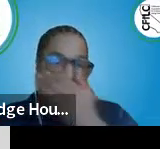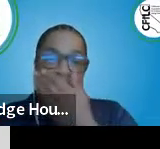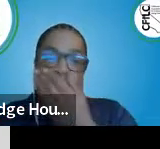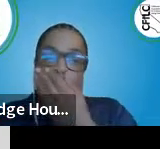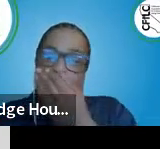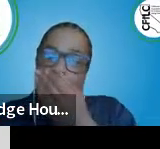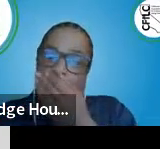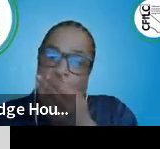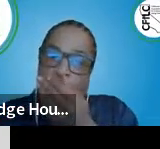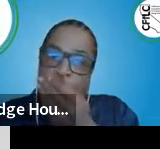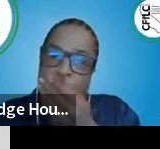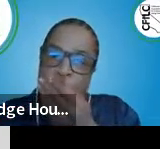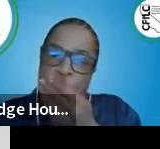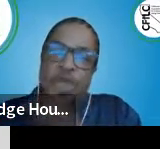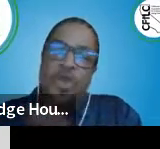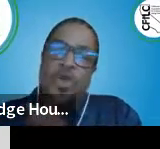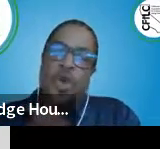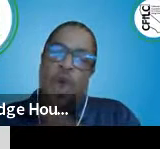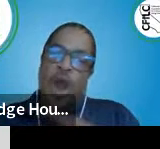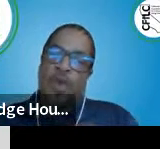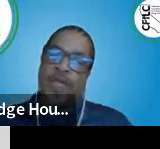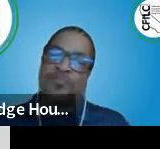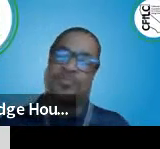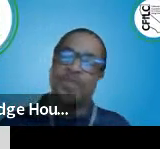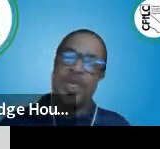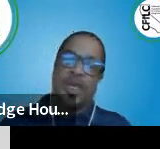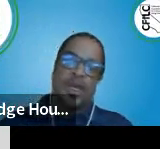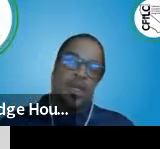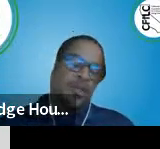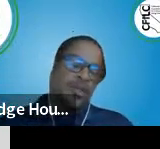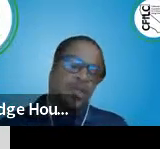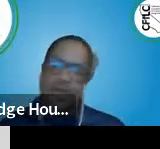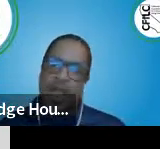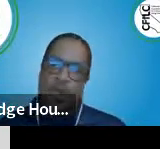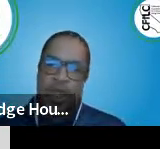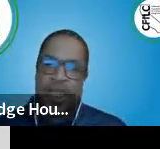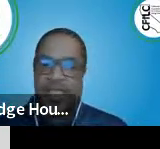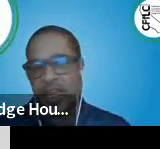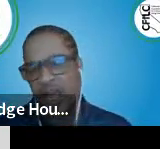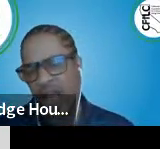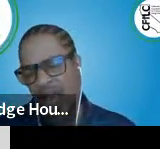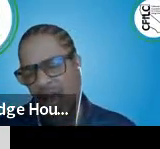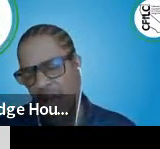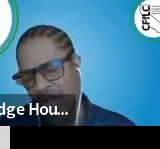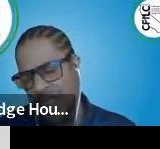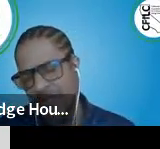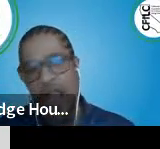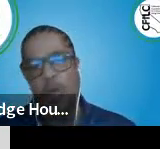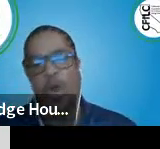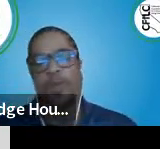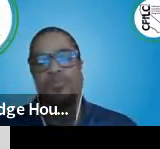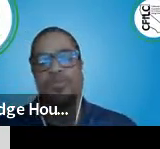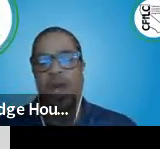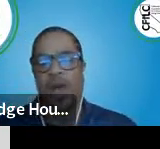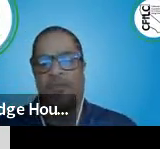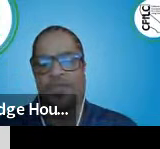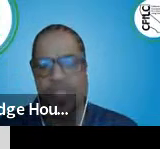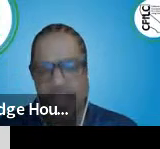Thank you and welcome. Who are we? The DO Network is a comprehensive